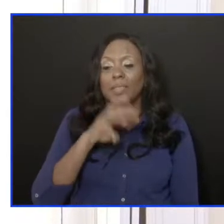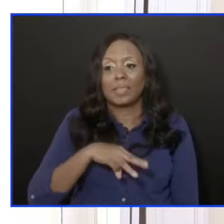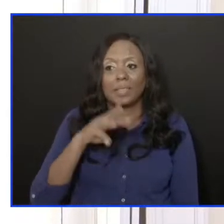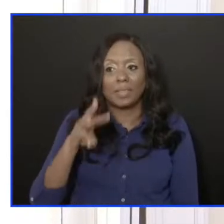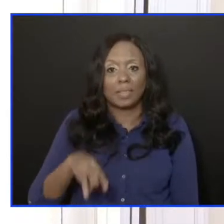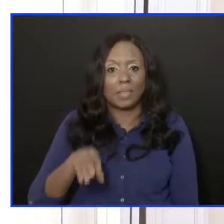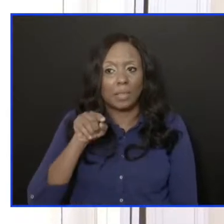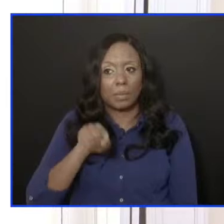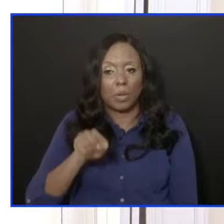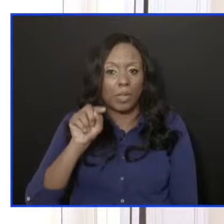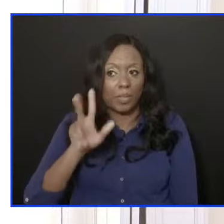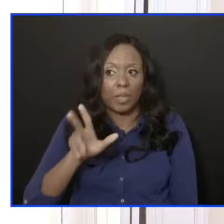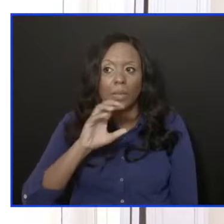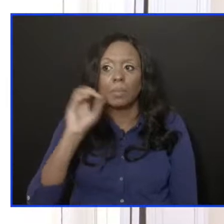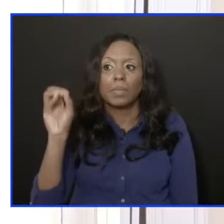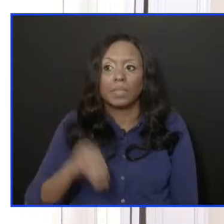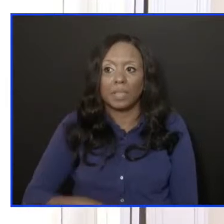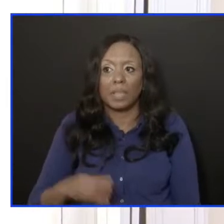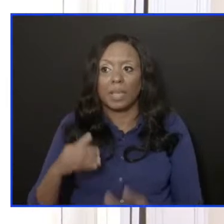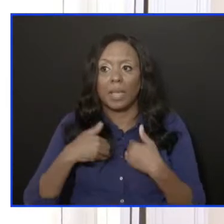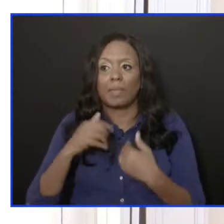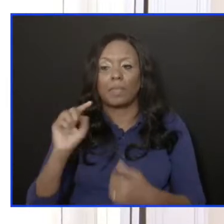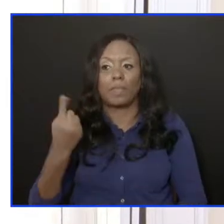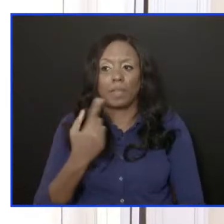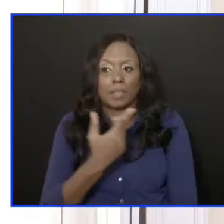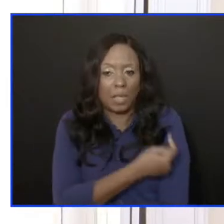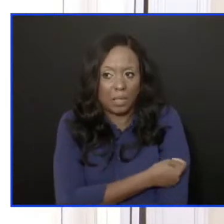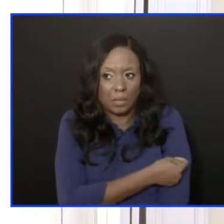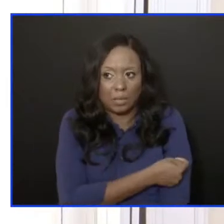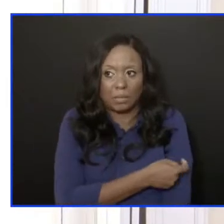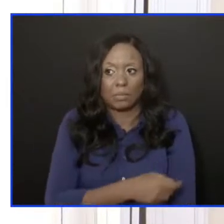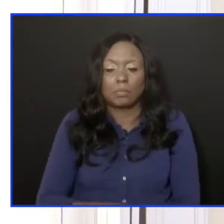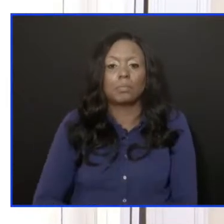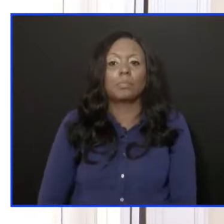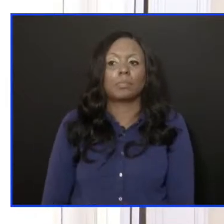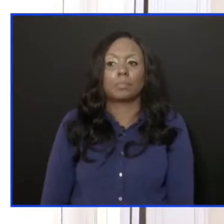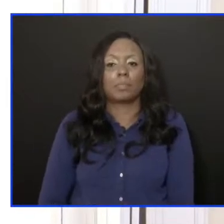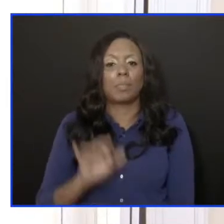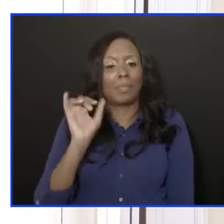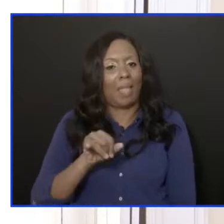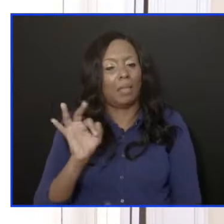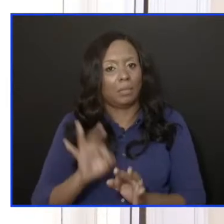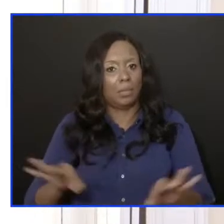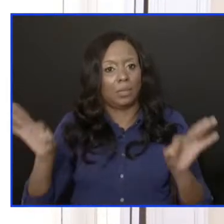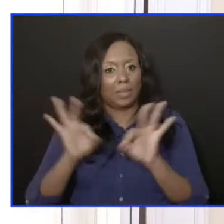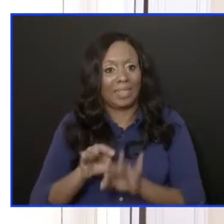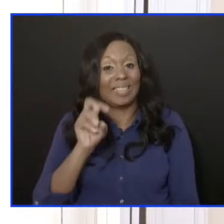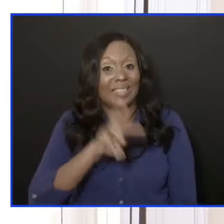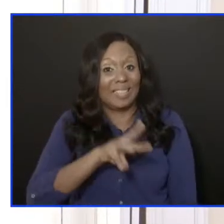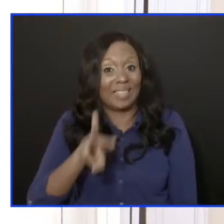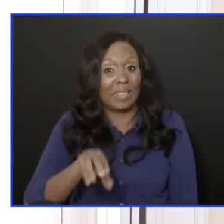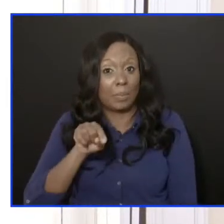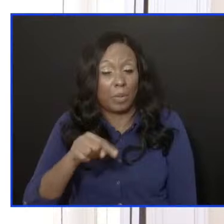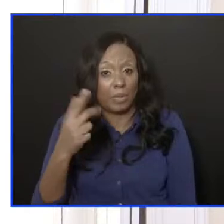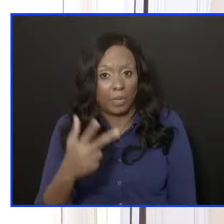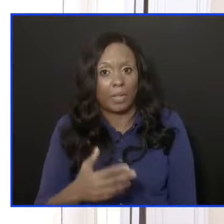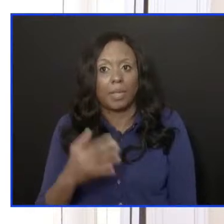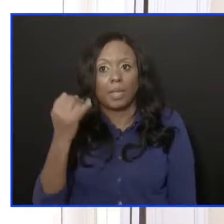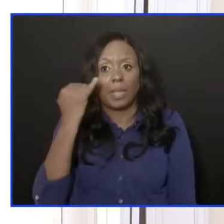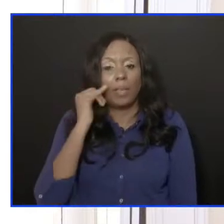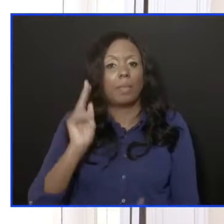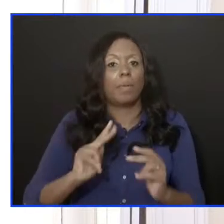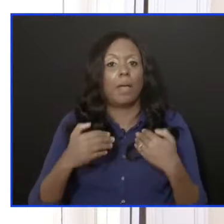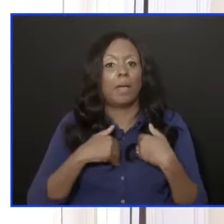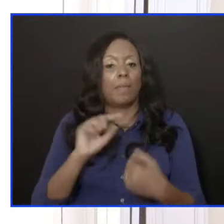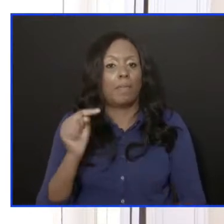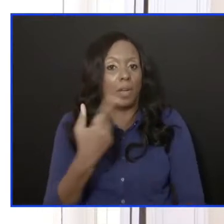66.3% have already taken the first jab, and that's what matters, because people who have taken the first jab are likely to